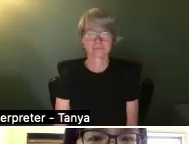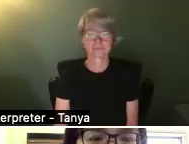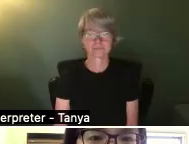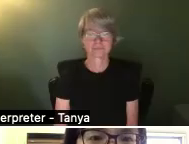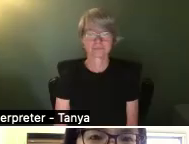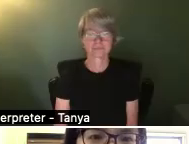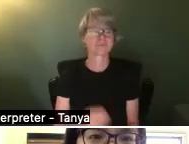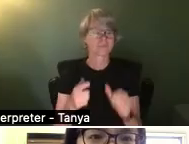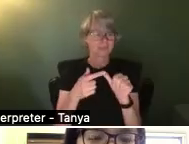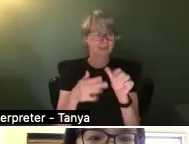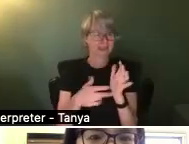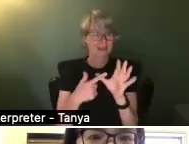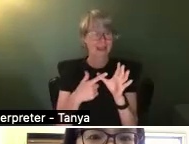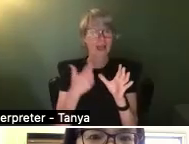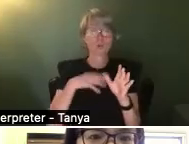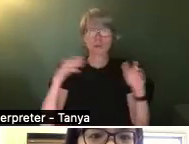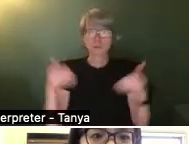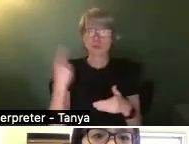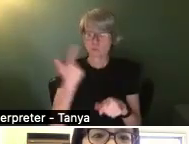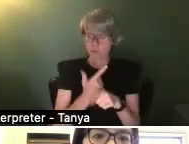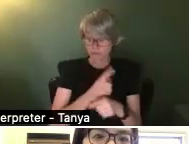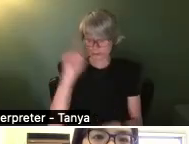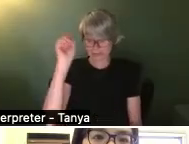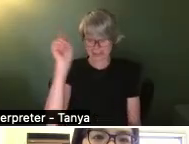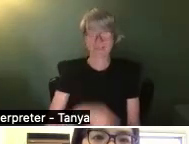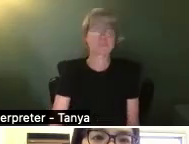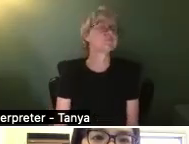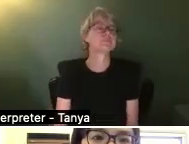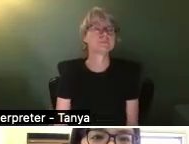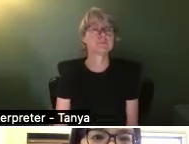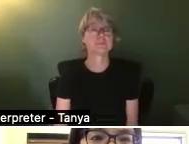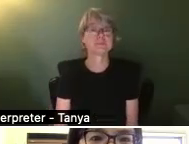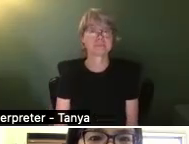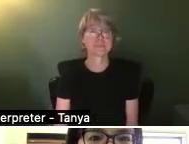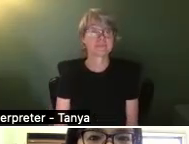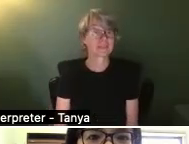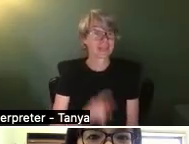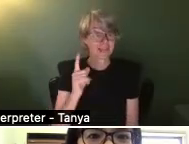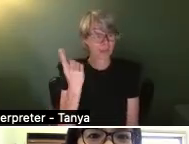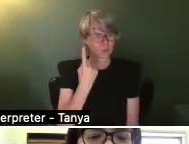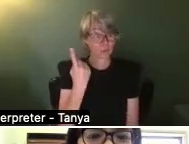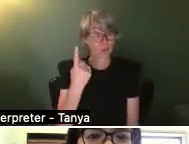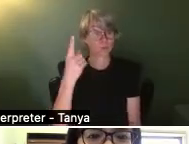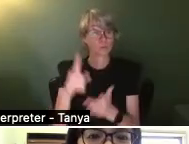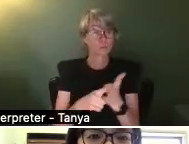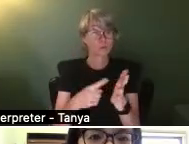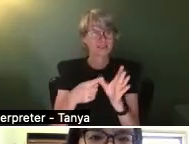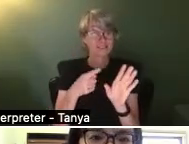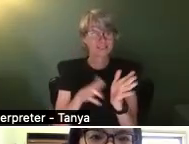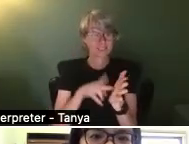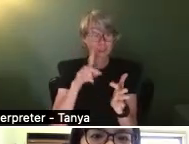I would like to introduce your speakers for today's webinar. We are now joined by Jade, the deliverer of